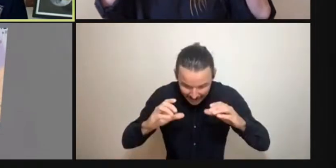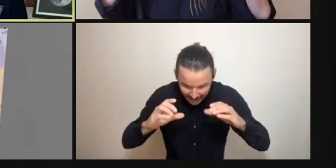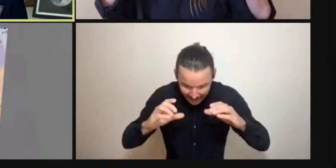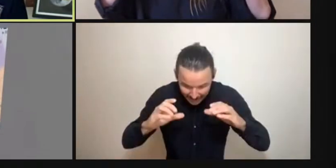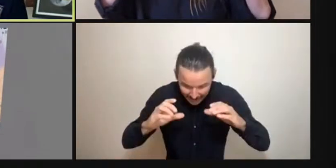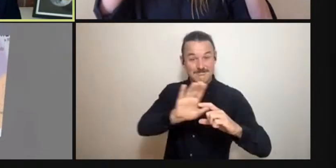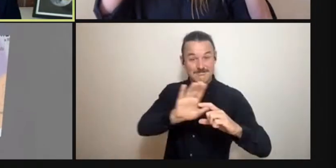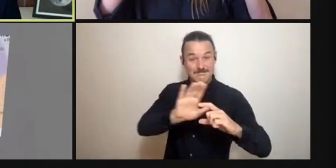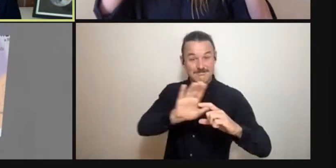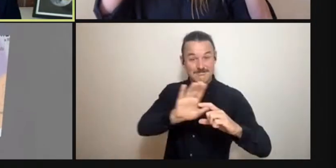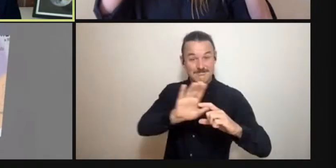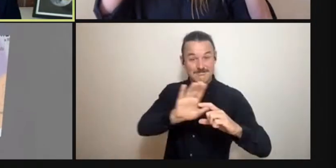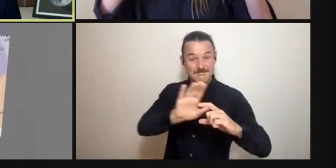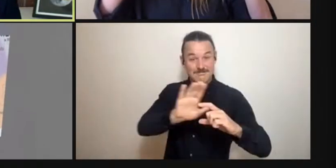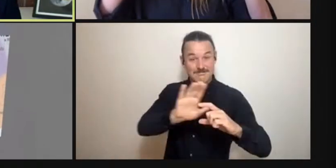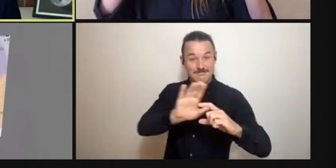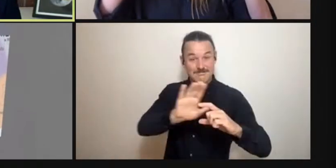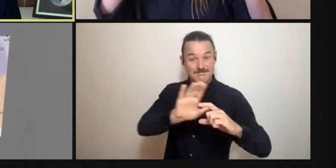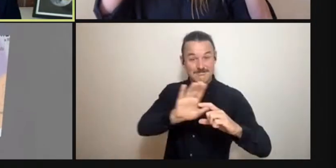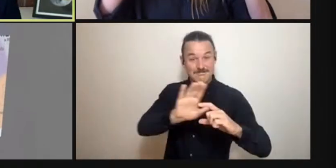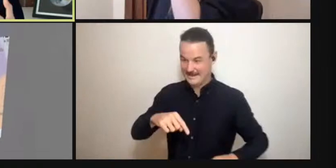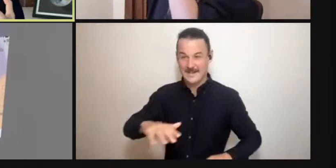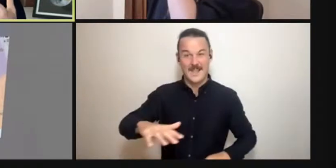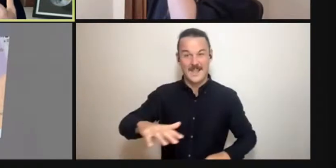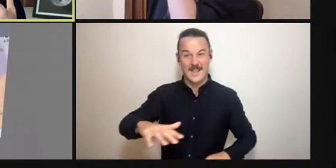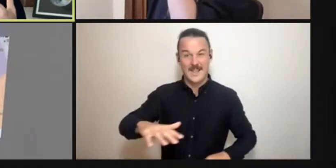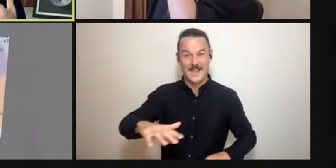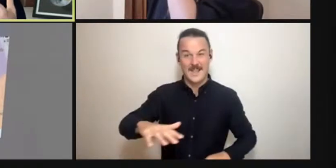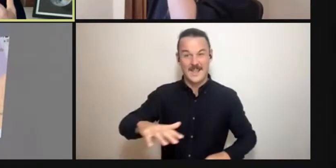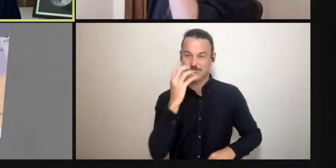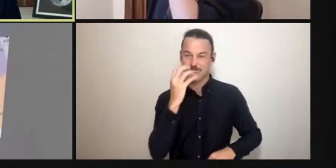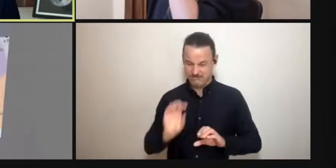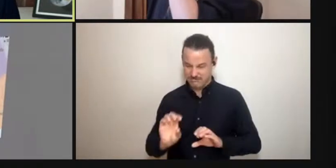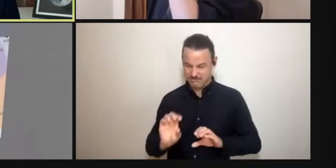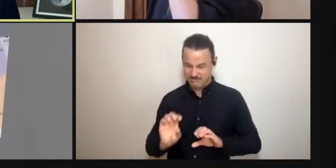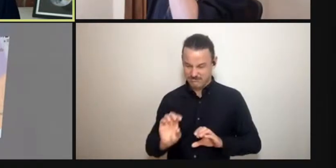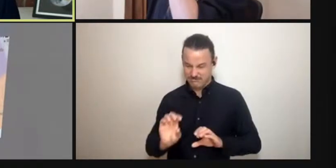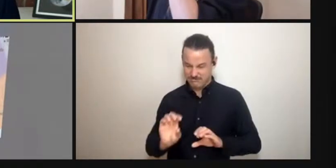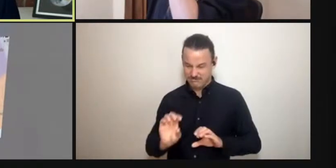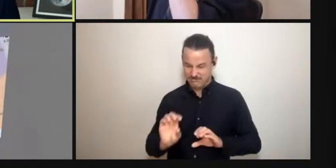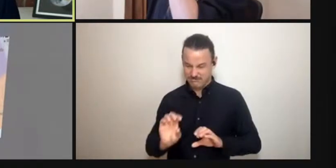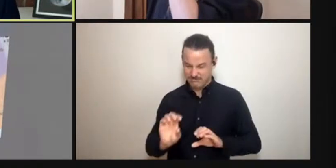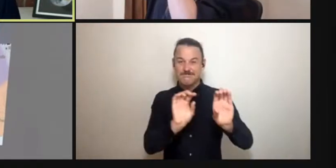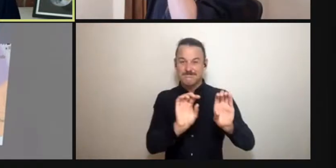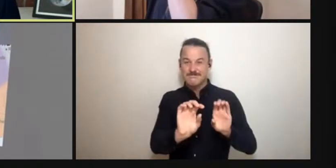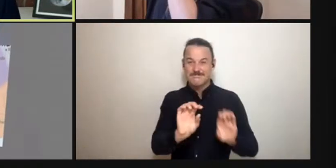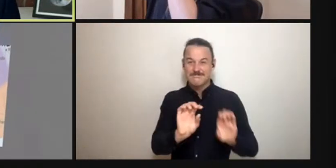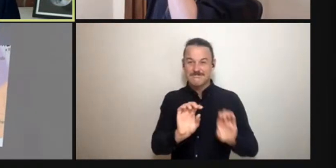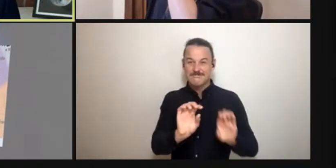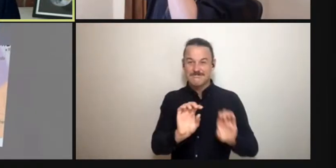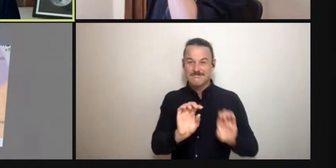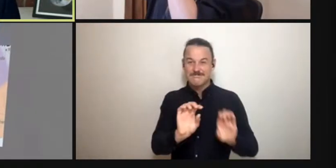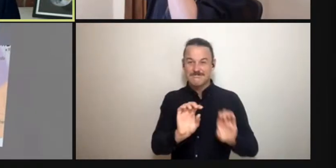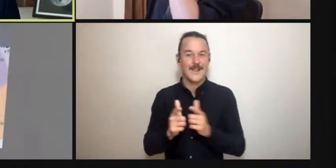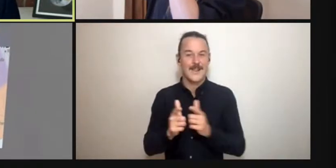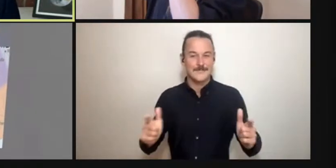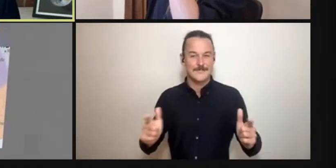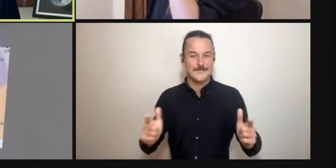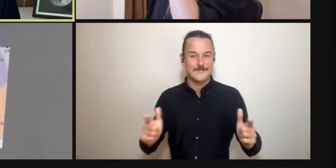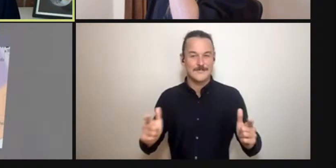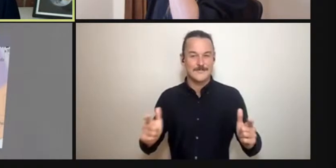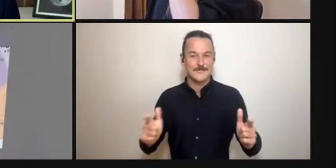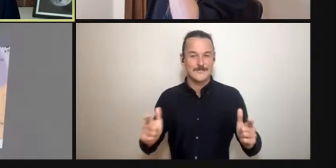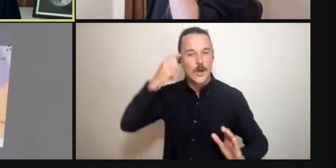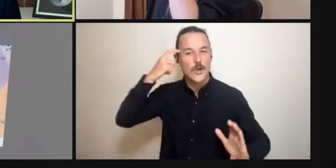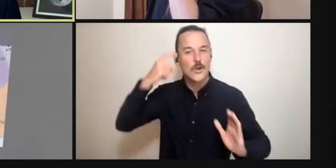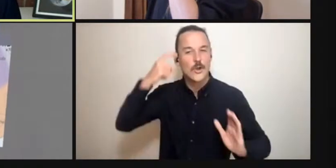rich variety and heritage in this country, and it's on that point that I want to acknowledge the traditional custodians of the land from